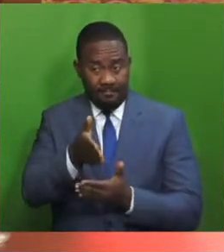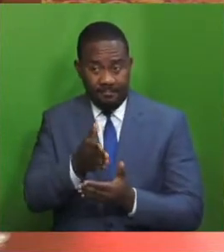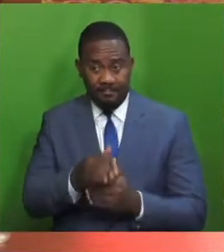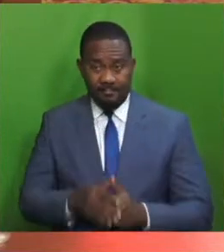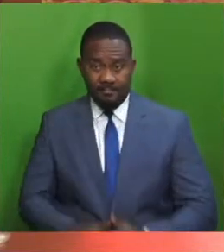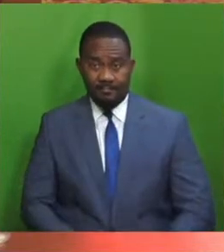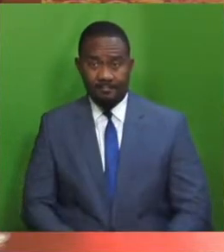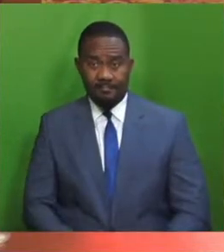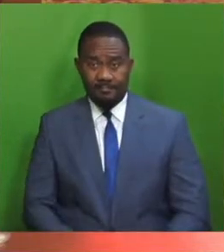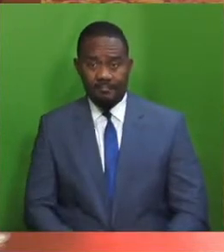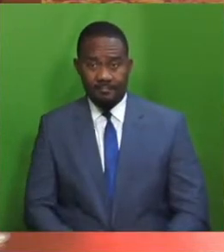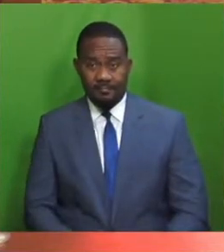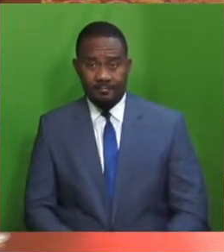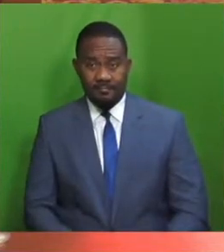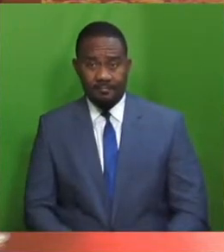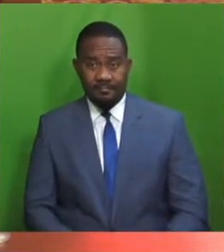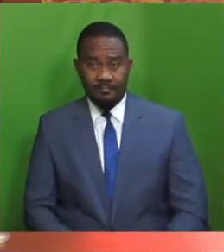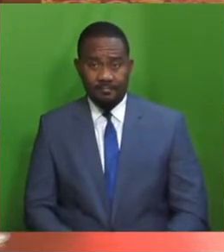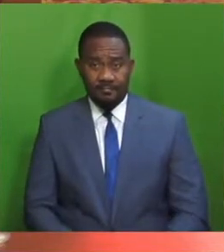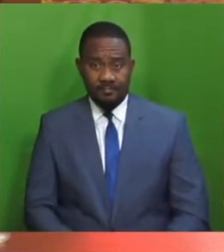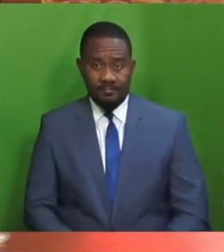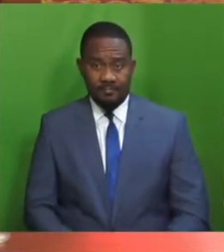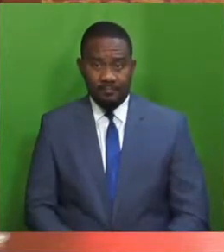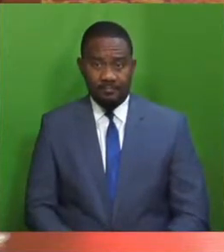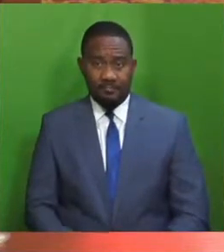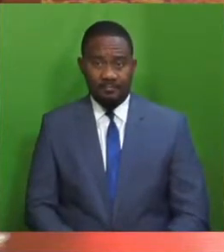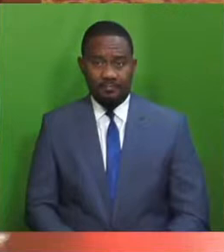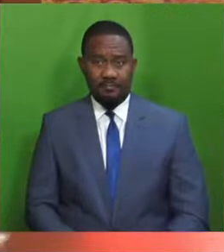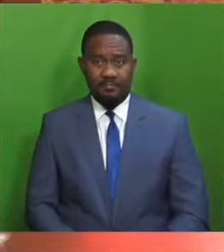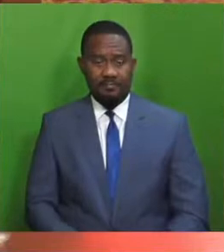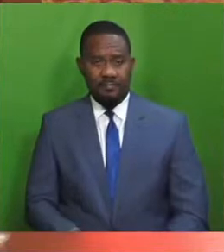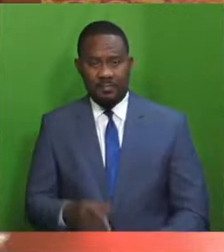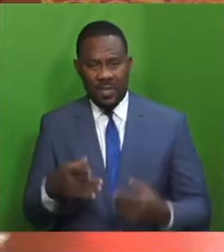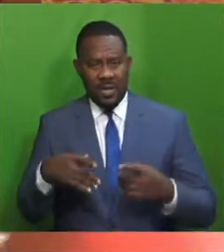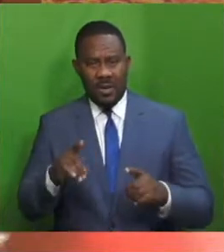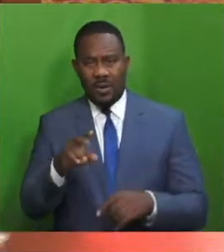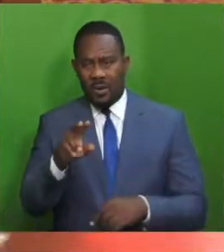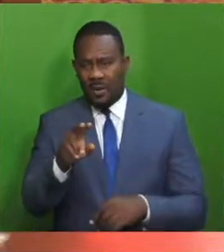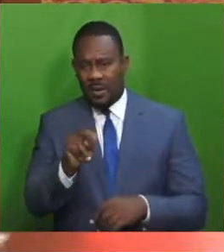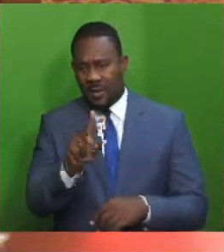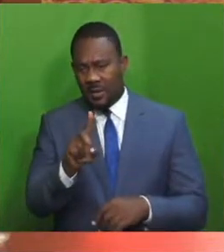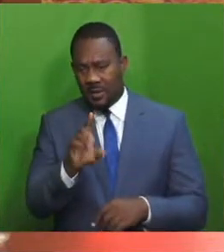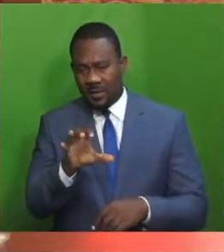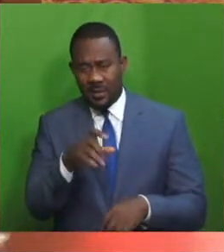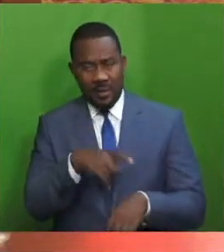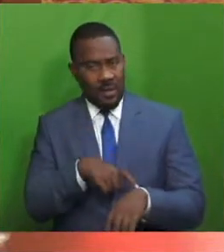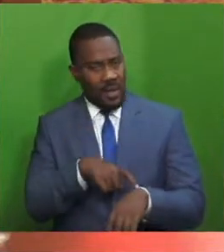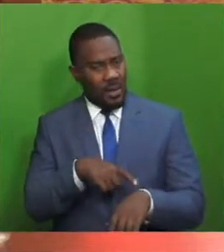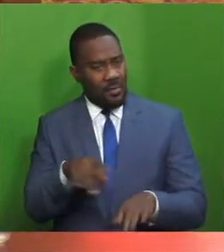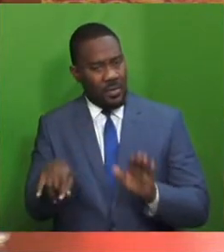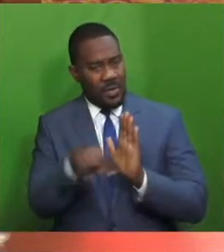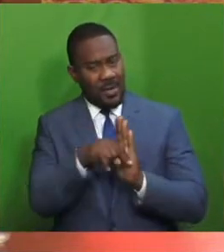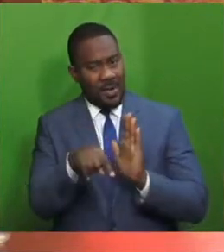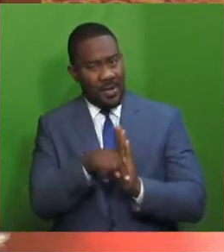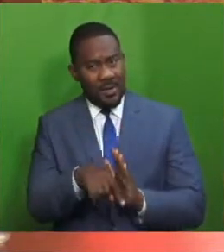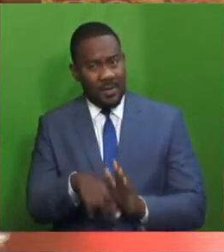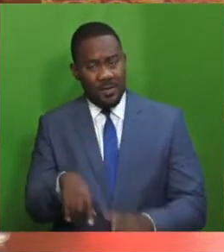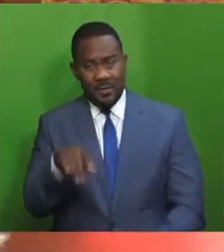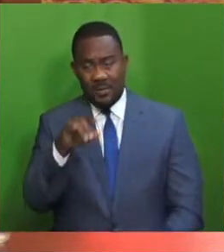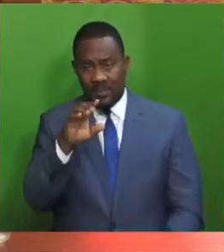just spoke about, minority leader, it grew in the negative under your care. In 2016, it grew at